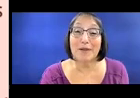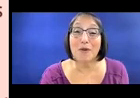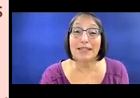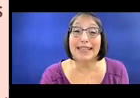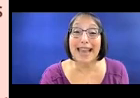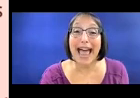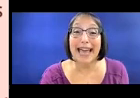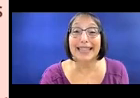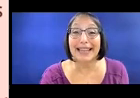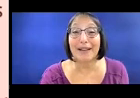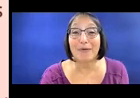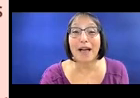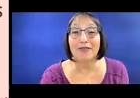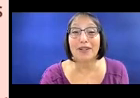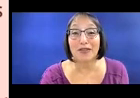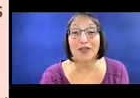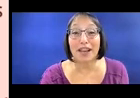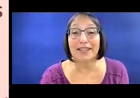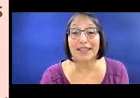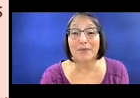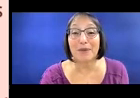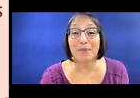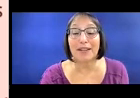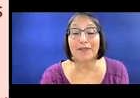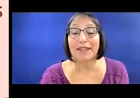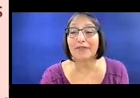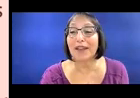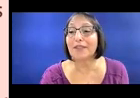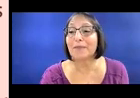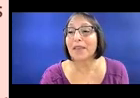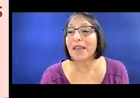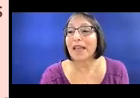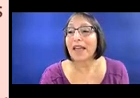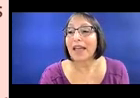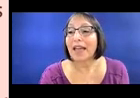that's going to be one sad thing that we'll have to jettison when we go back to face-to-face.